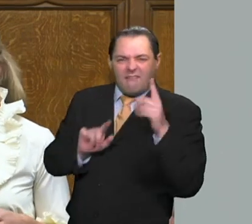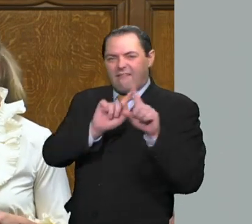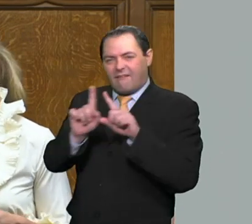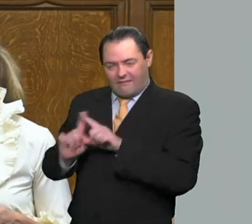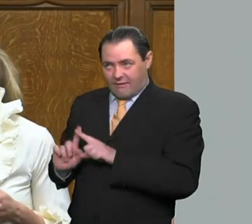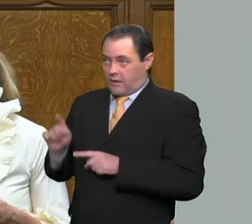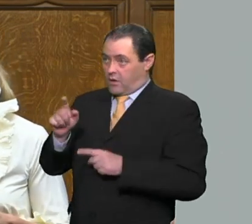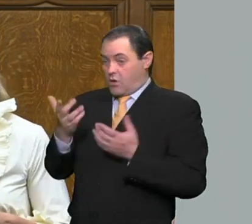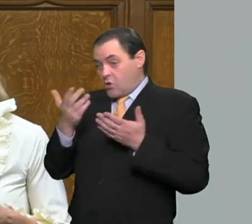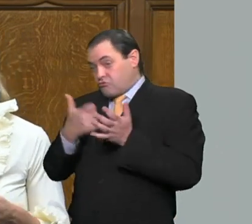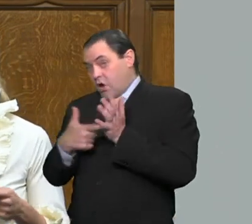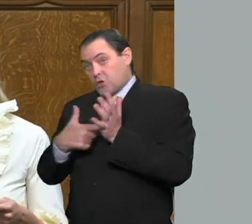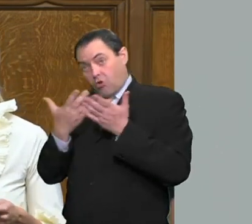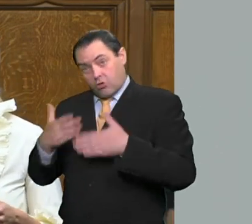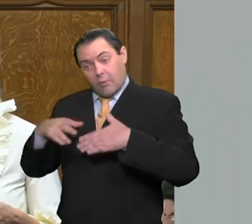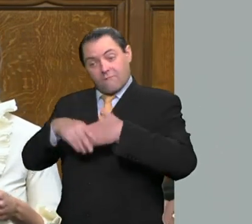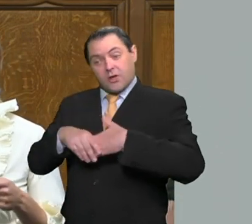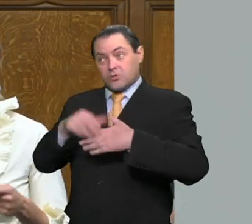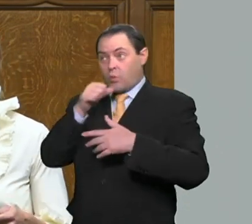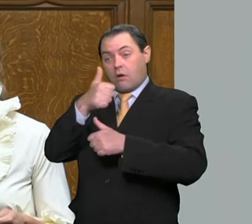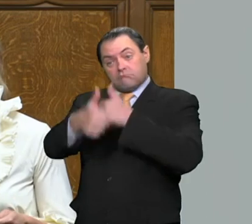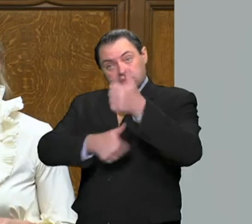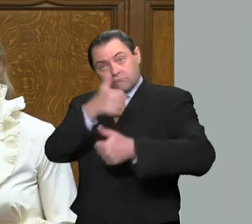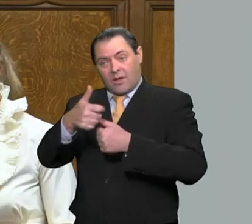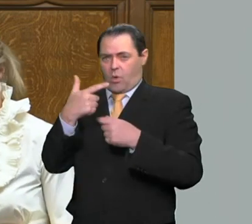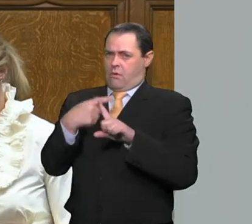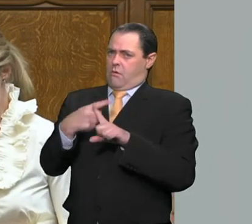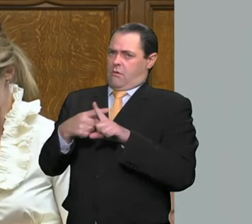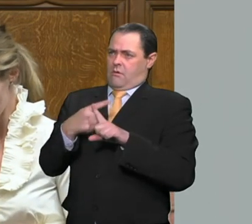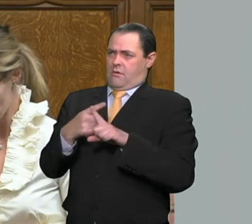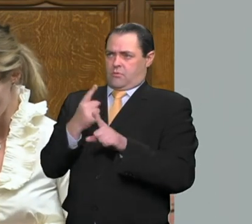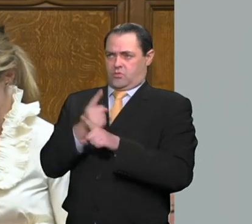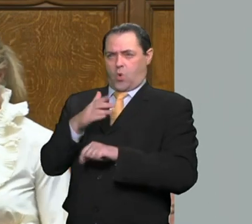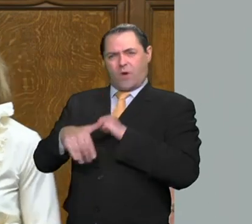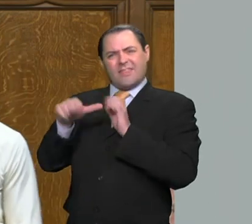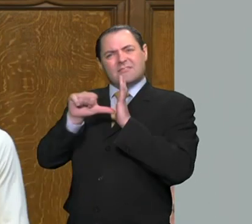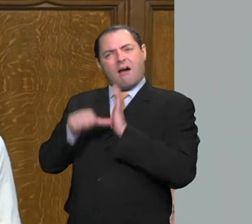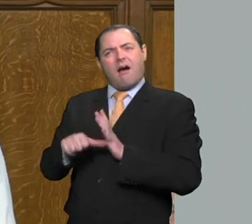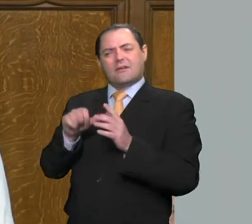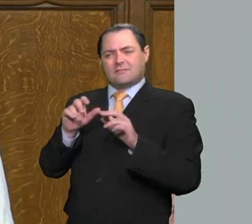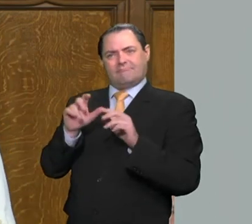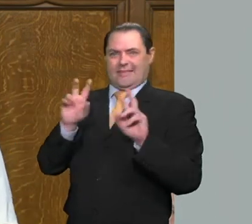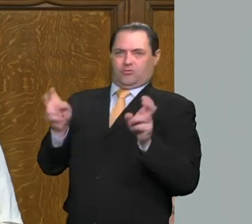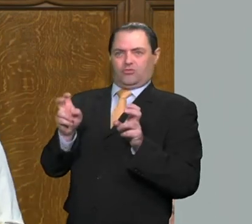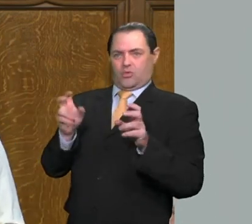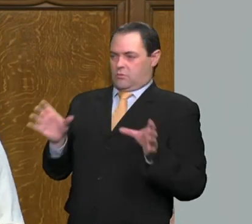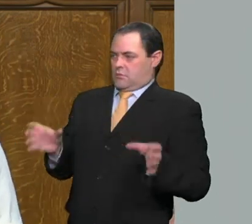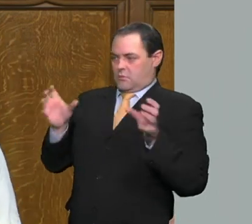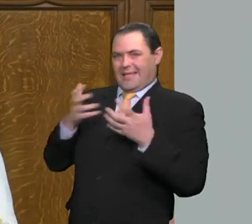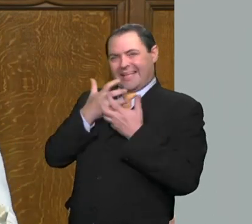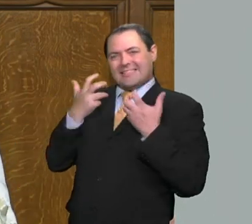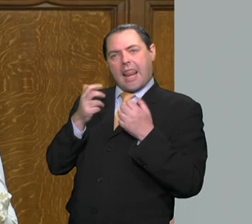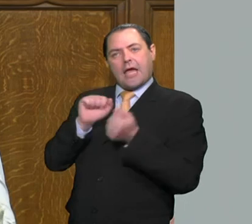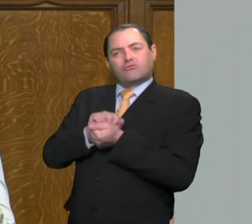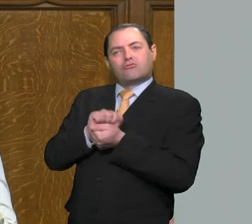honourable friend congratulate the group on the constructive approach to this difficult issue and provide the House with the